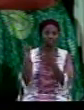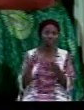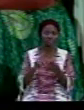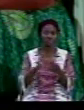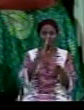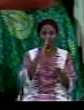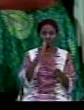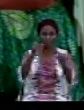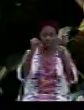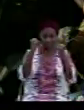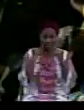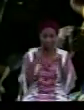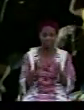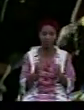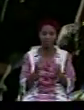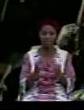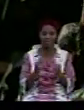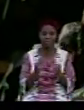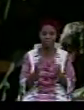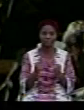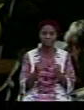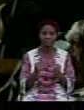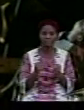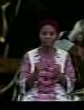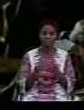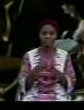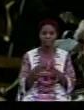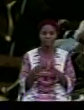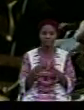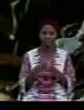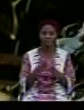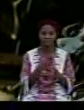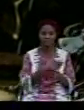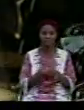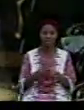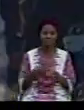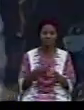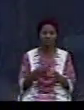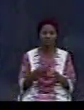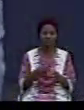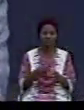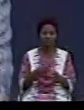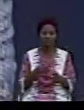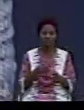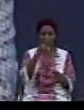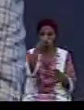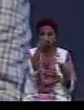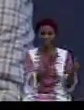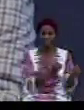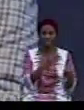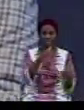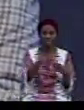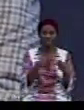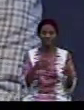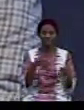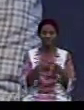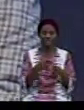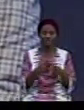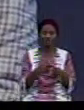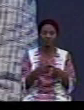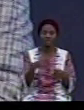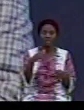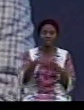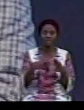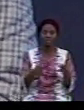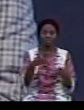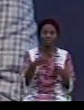strong. And it's faith in the name of the one who died on